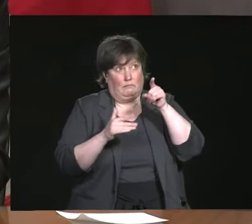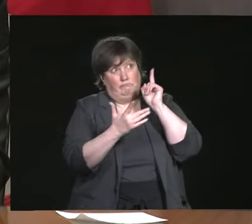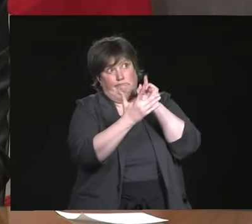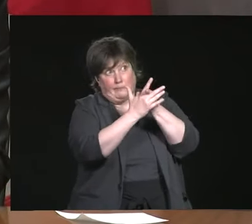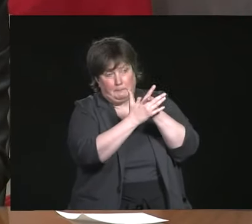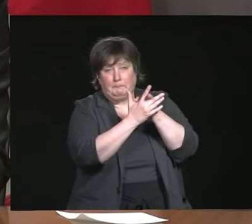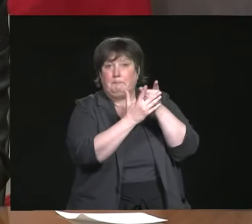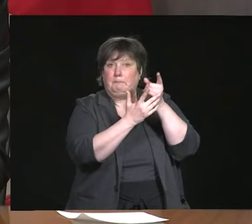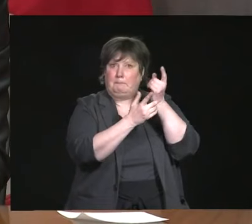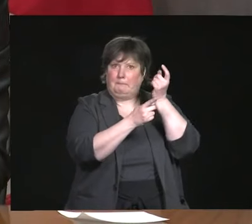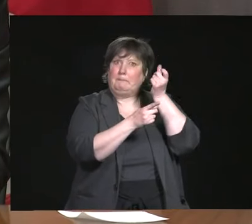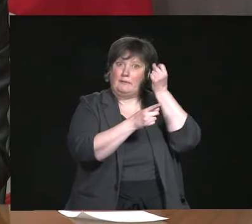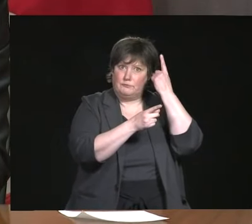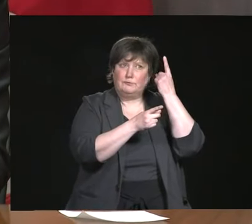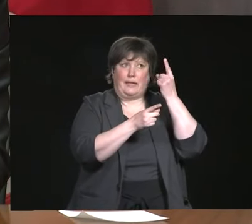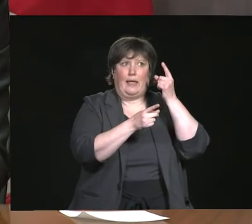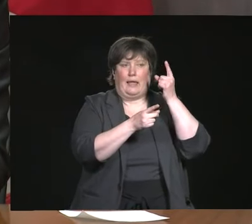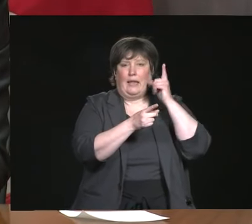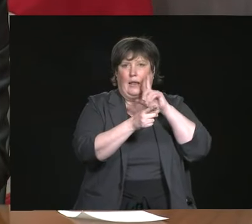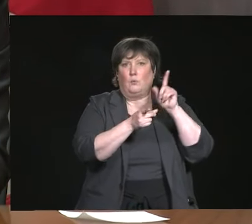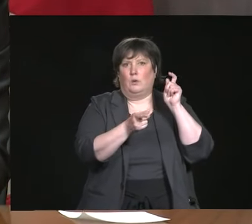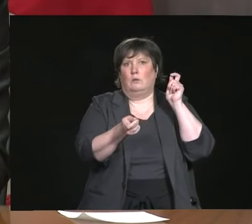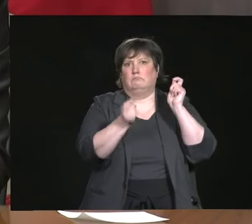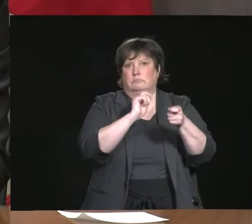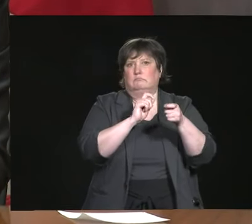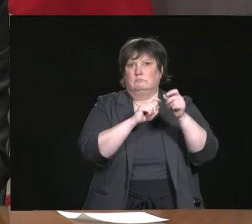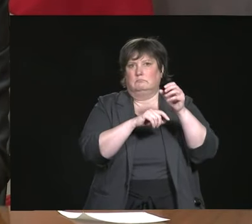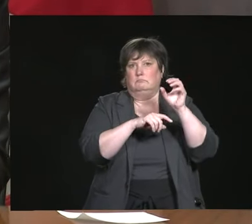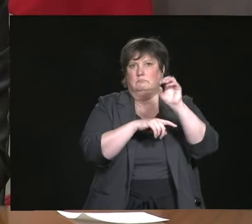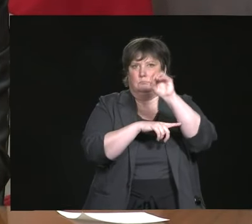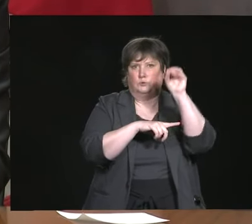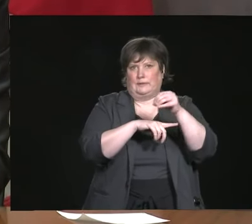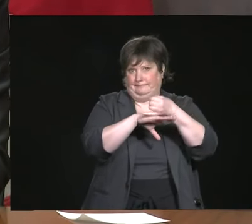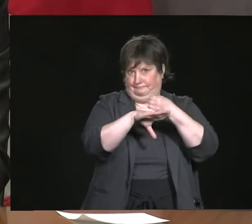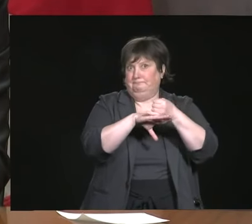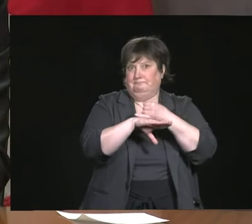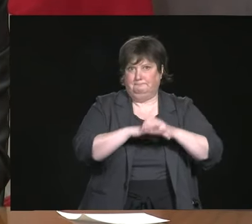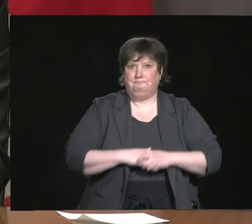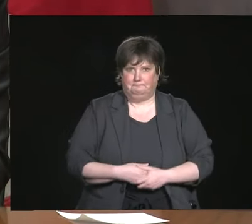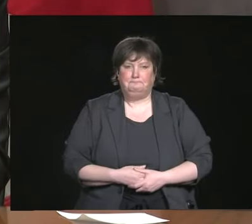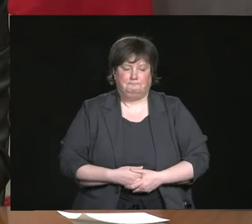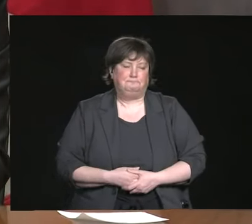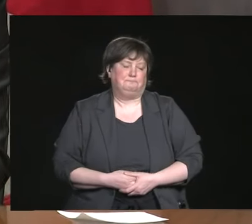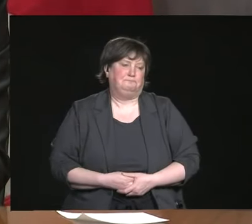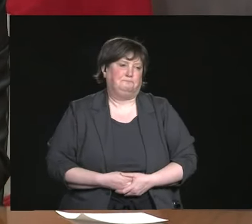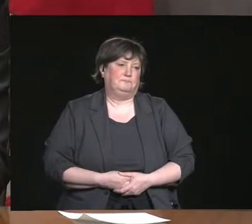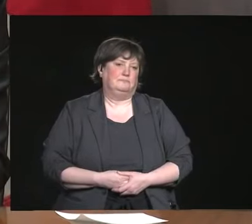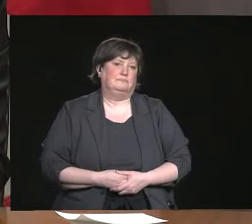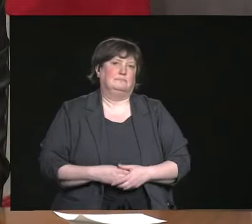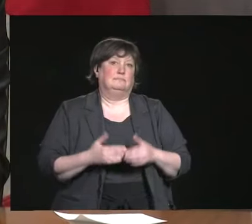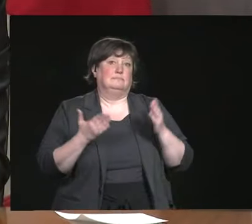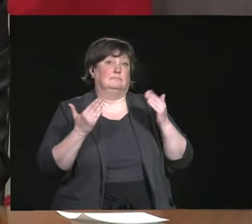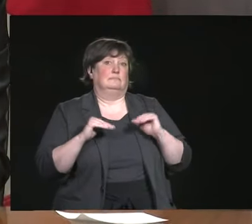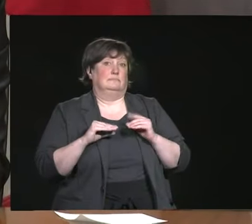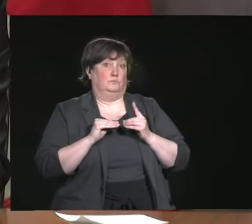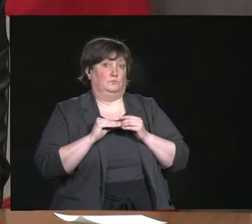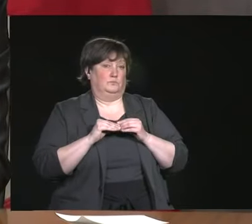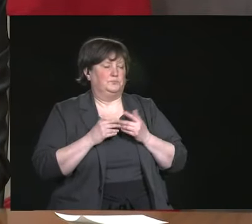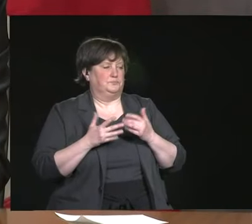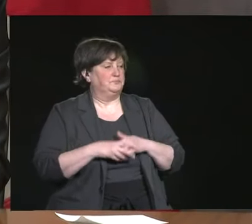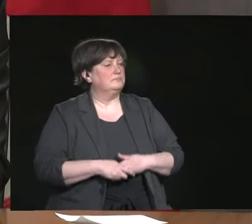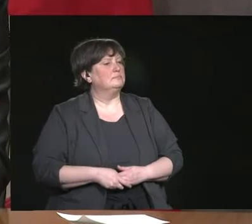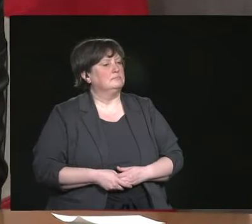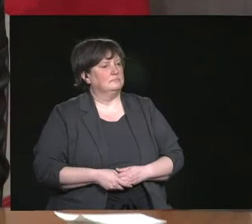pays. Merci, Monsieur le ministre. One last question on the phone. One last question. Thank you. The next question is